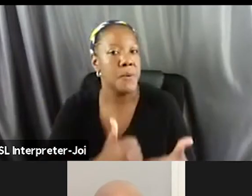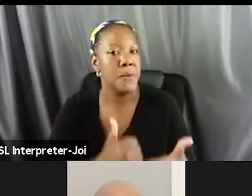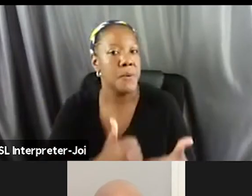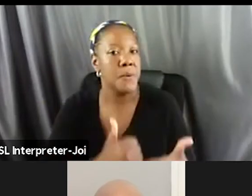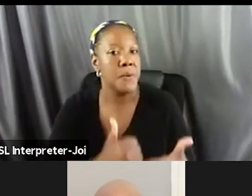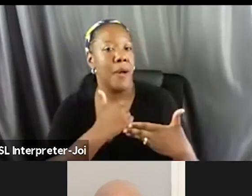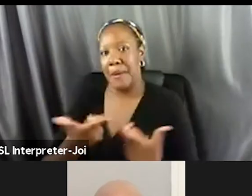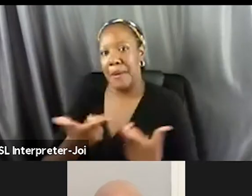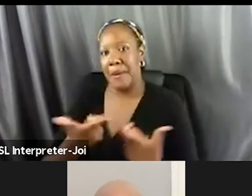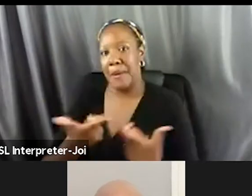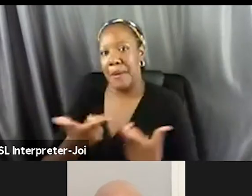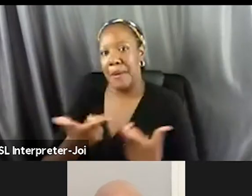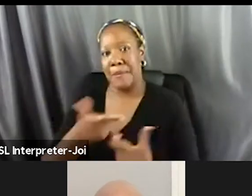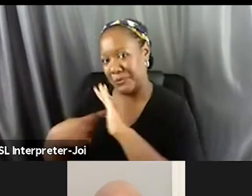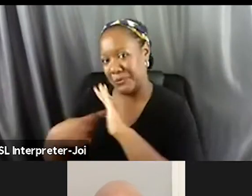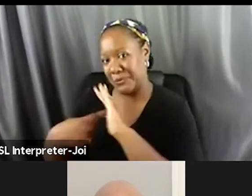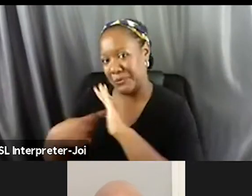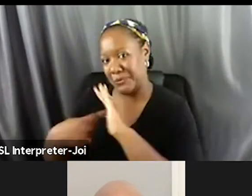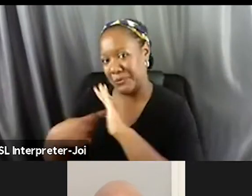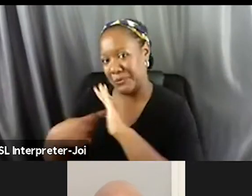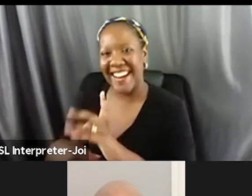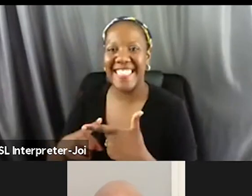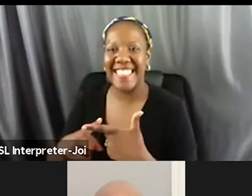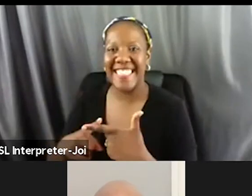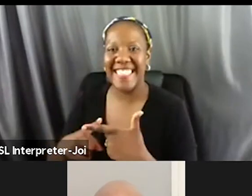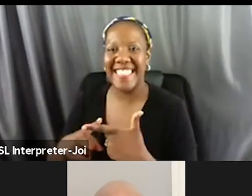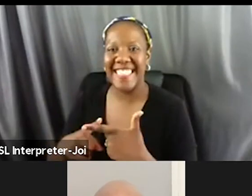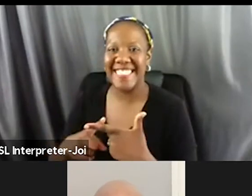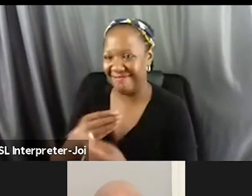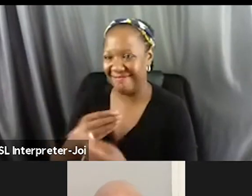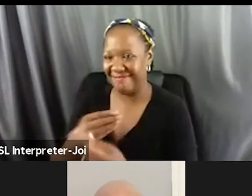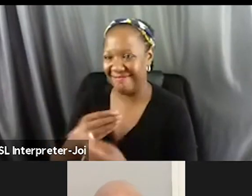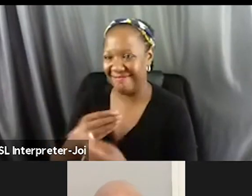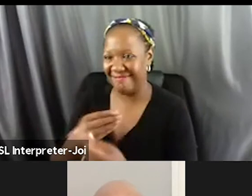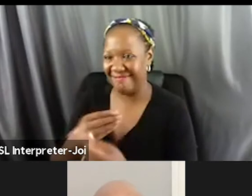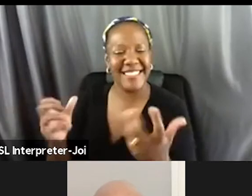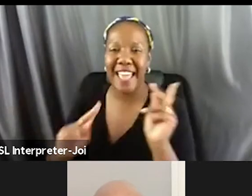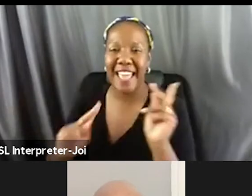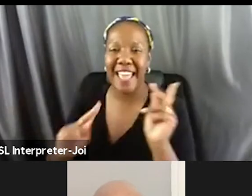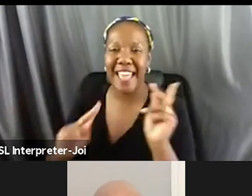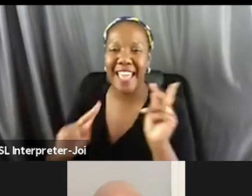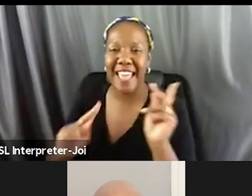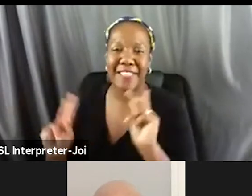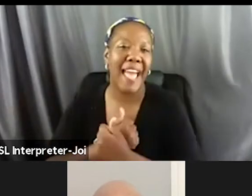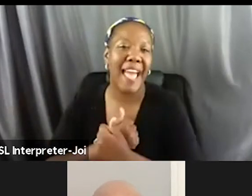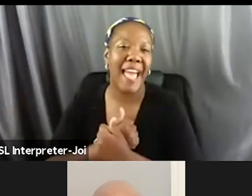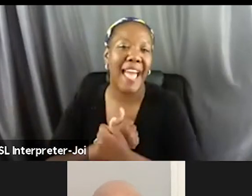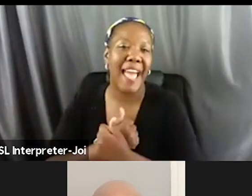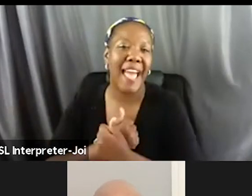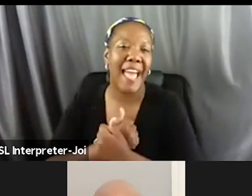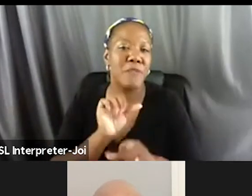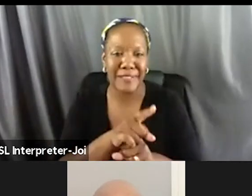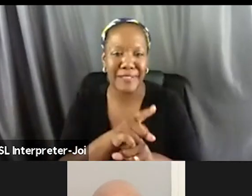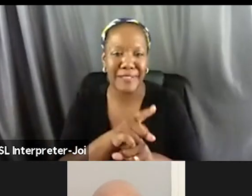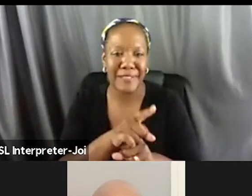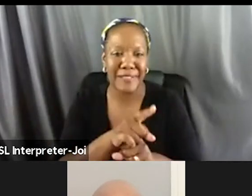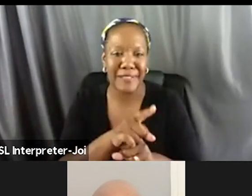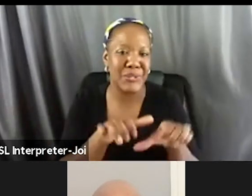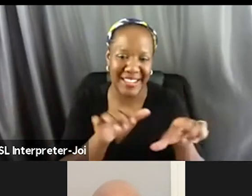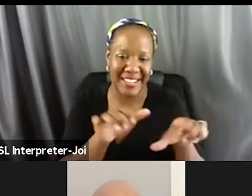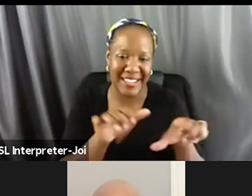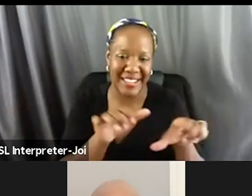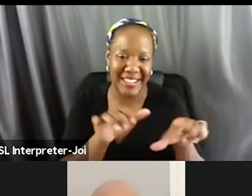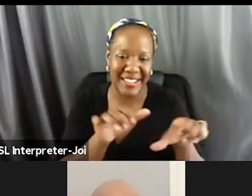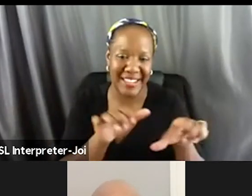just share this with you, because there are so many other people out there. I just love what you're doing. I hope that the